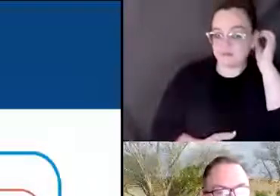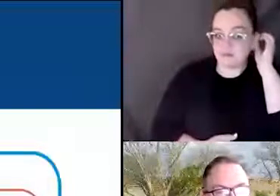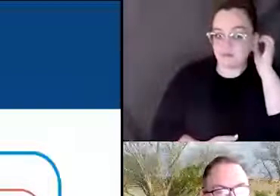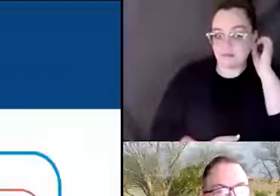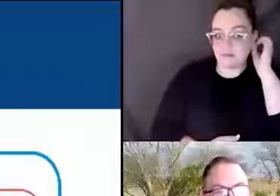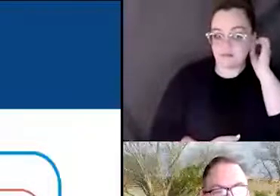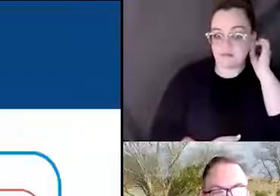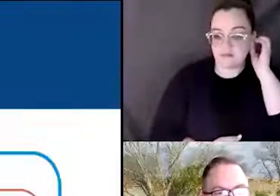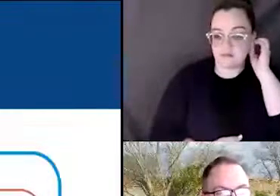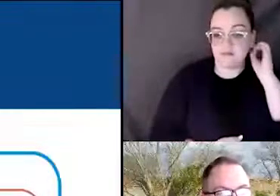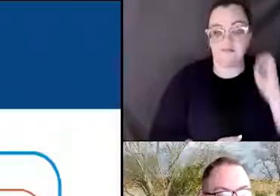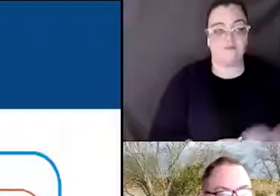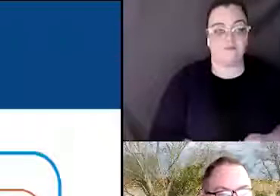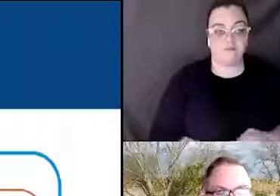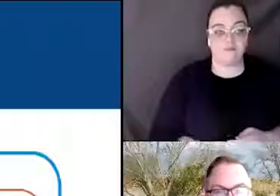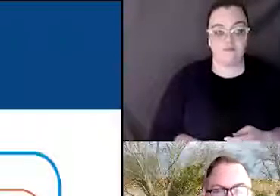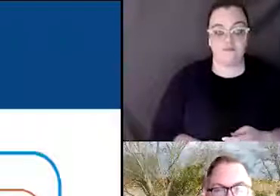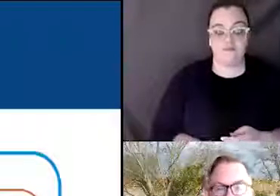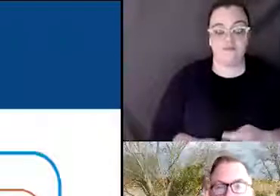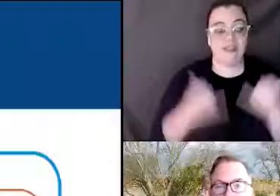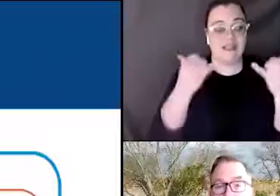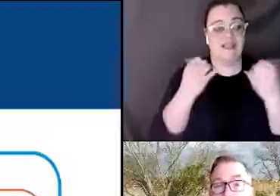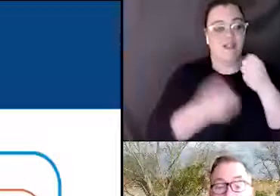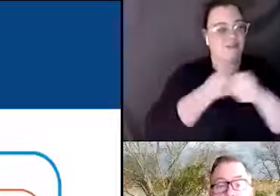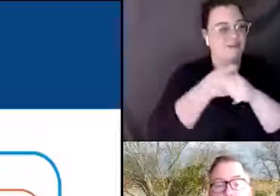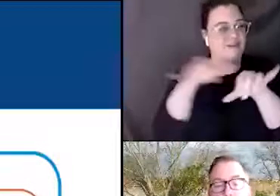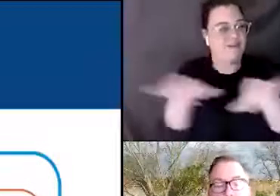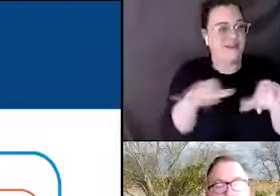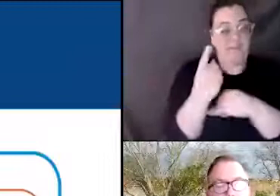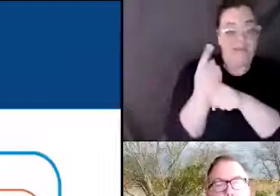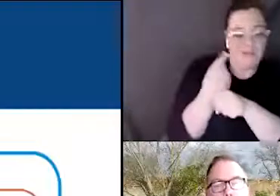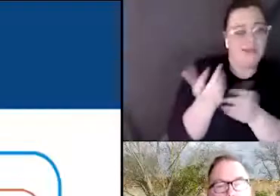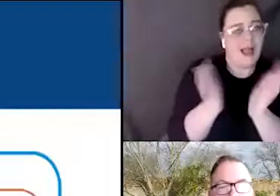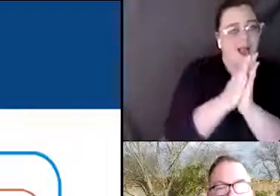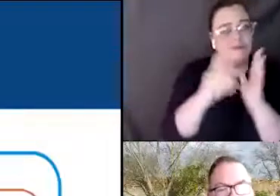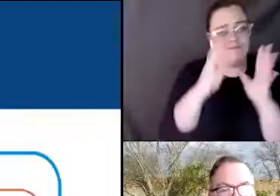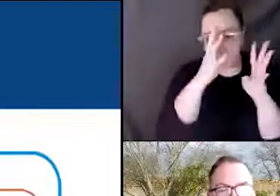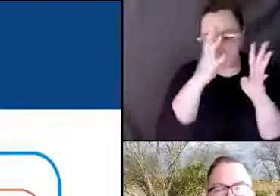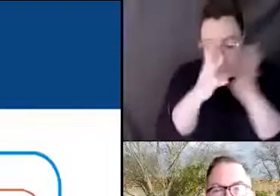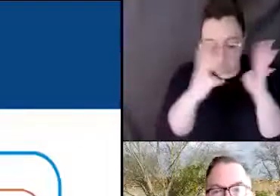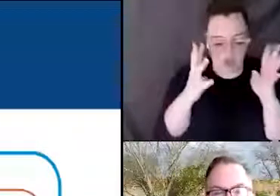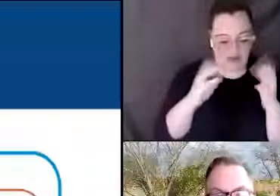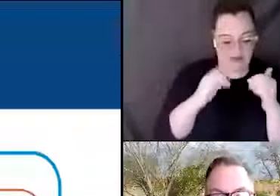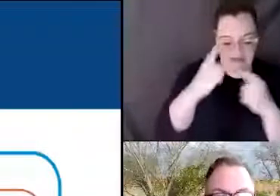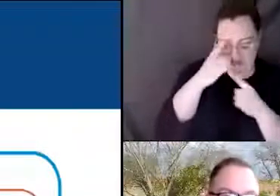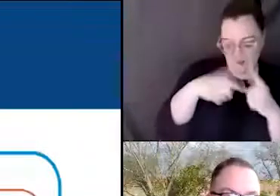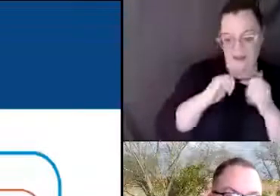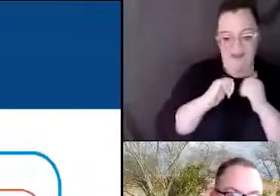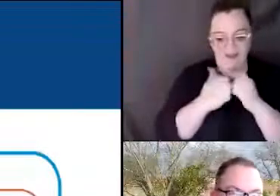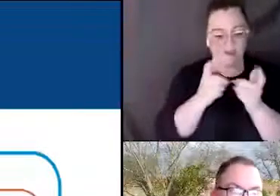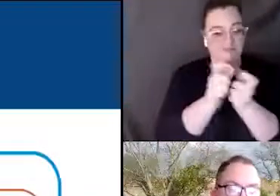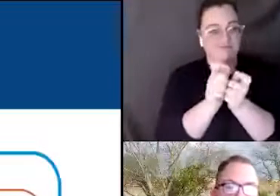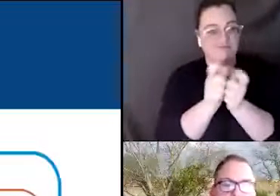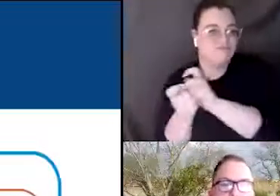this year, as we did last year, we're encouraging people to be creative and think about how they might adjust